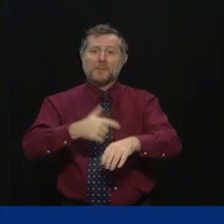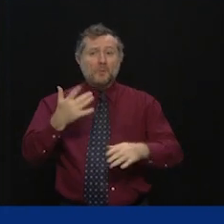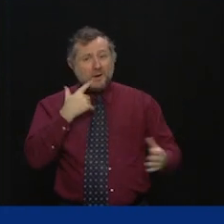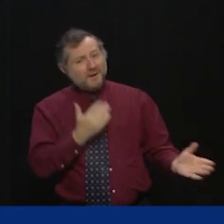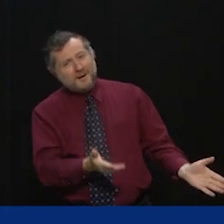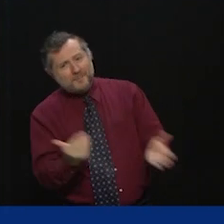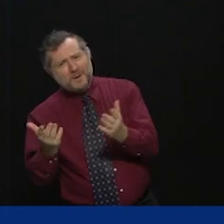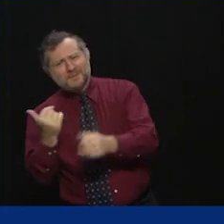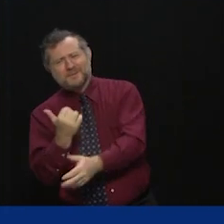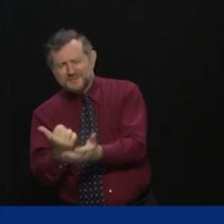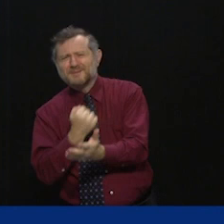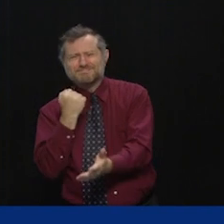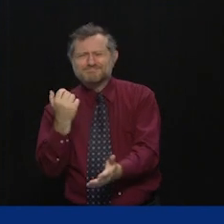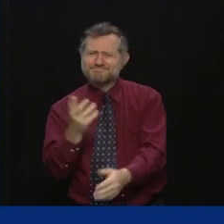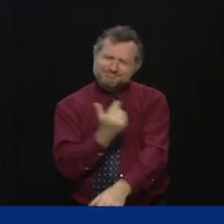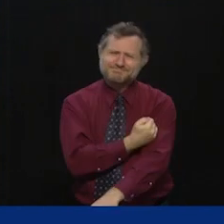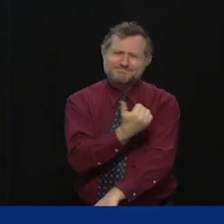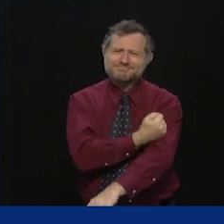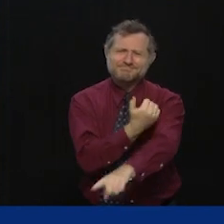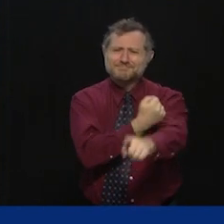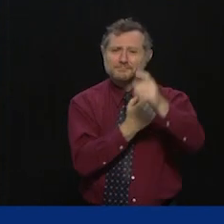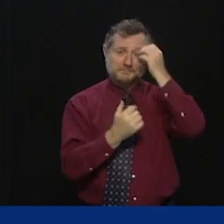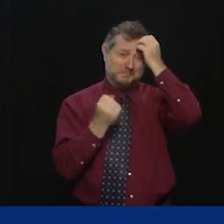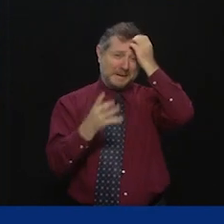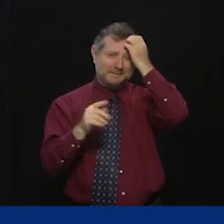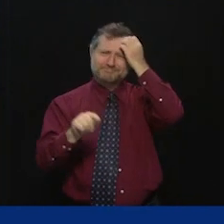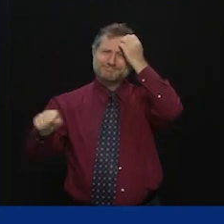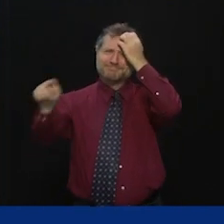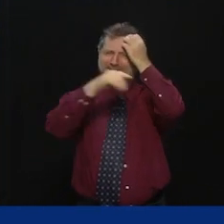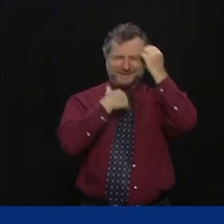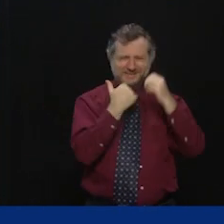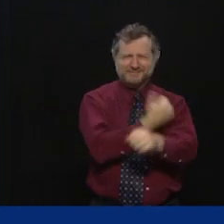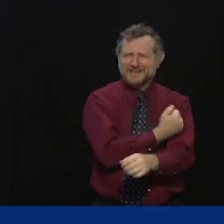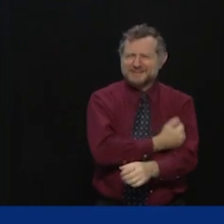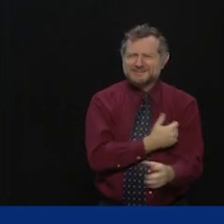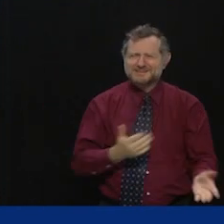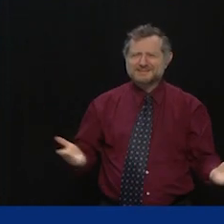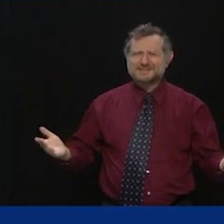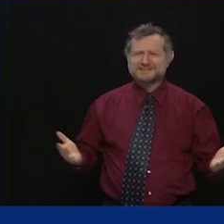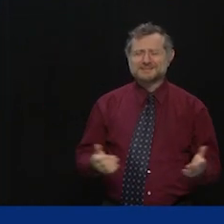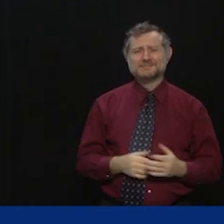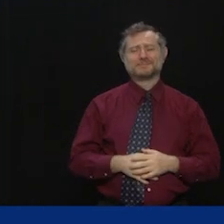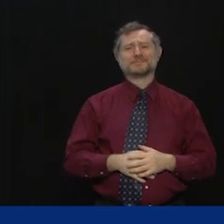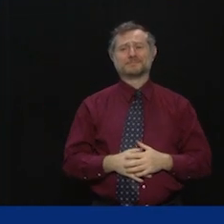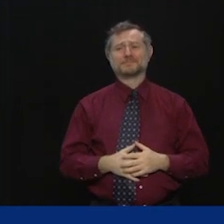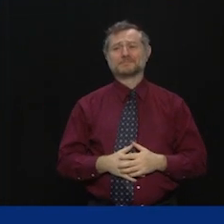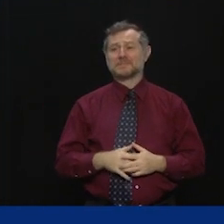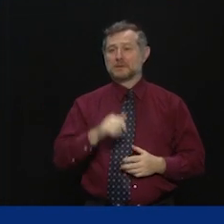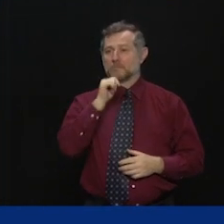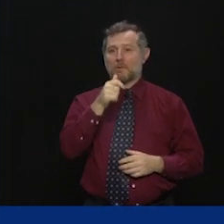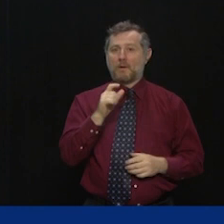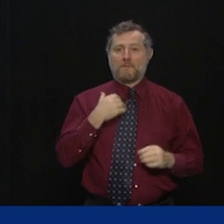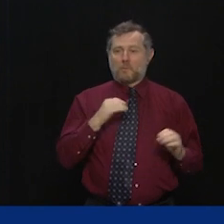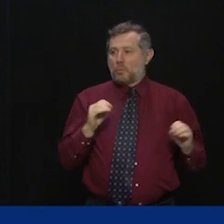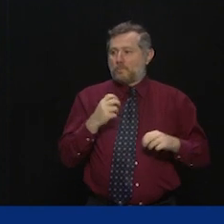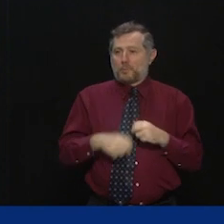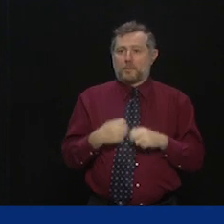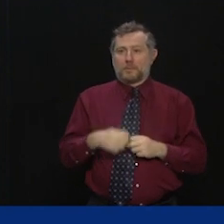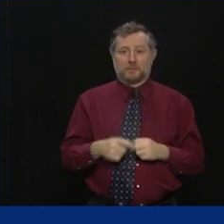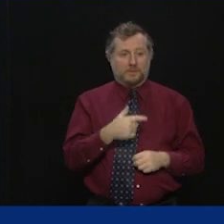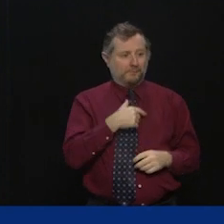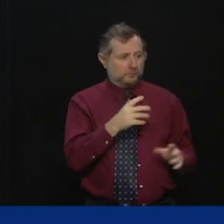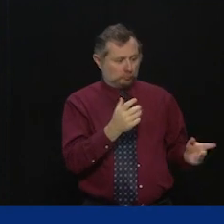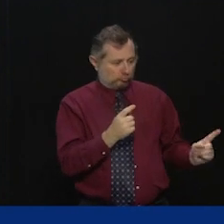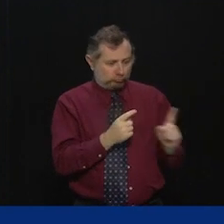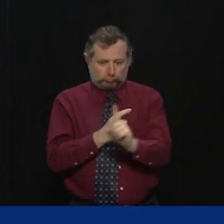to this place. There's plenty of places that can make this be a preventable, something that we just went through an exercise for but didn't need to. But